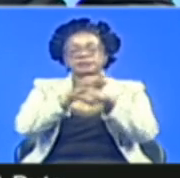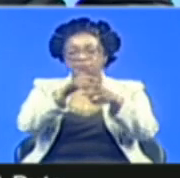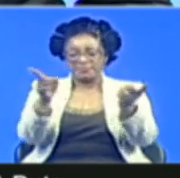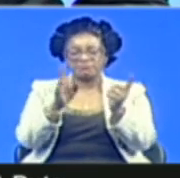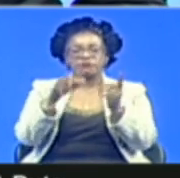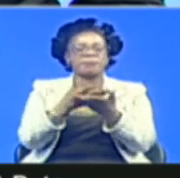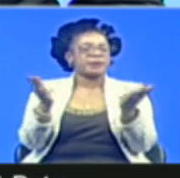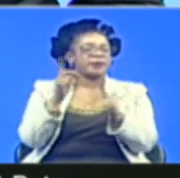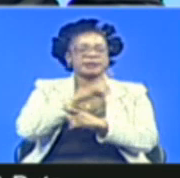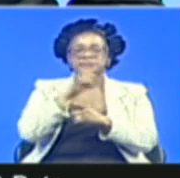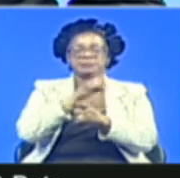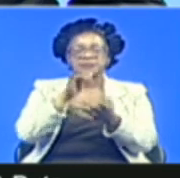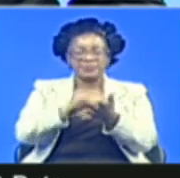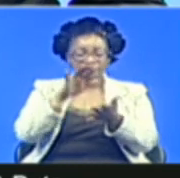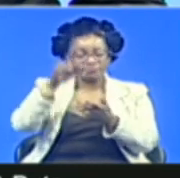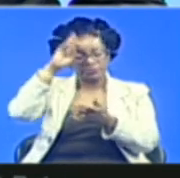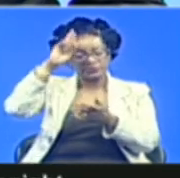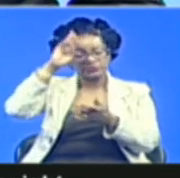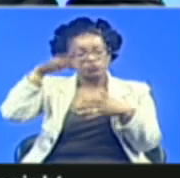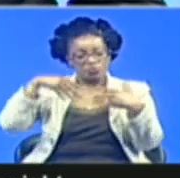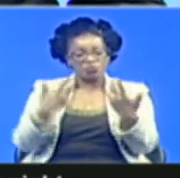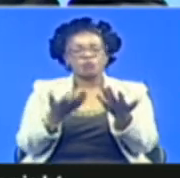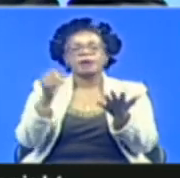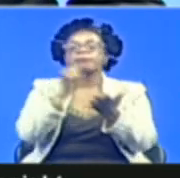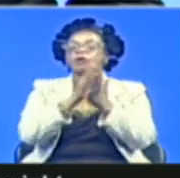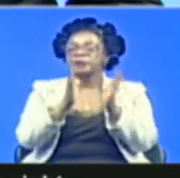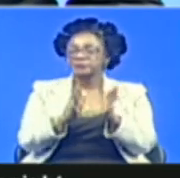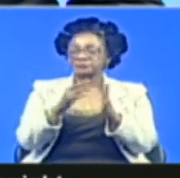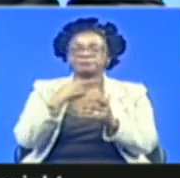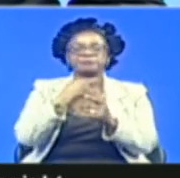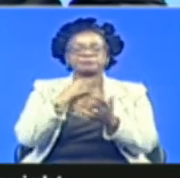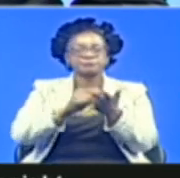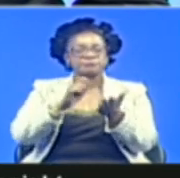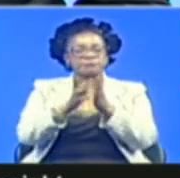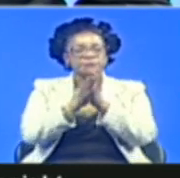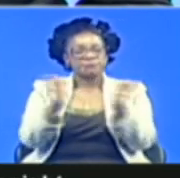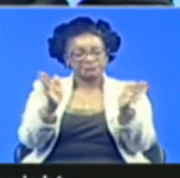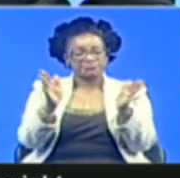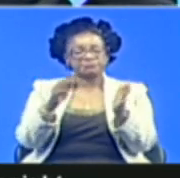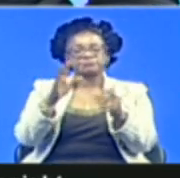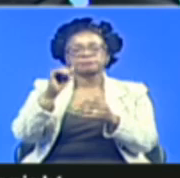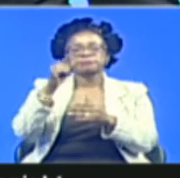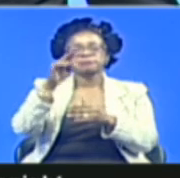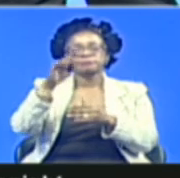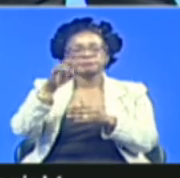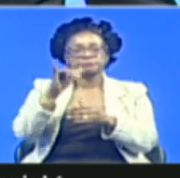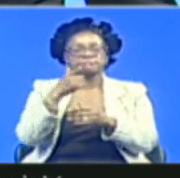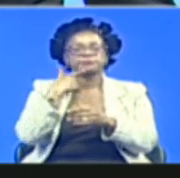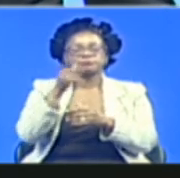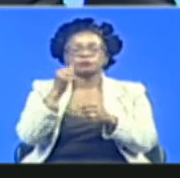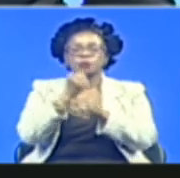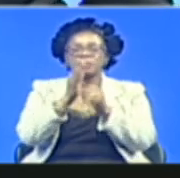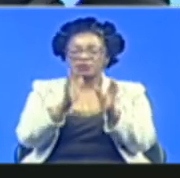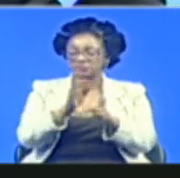any harassment that's from the police or of the employers. The Union Secretary General, that's Francis Atwoli, has today told workers not to